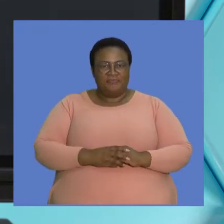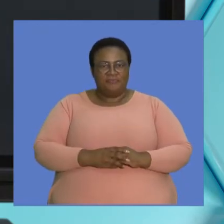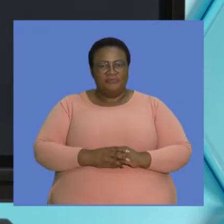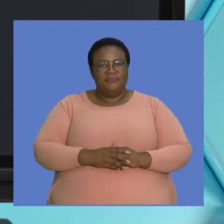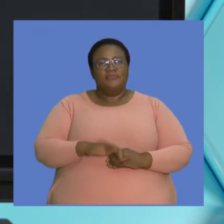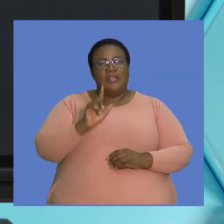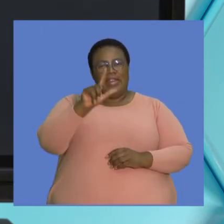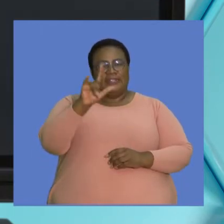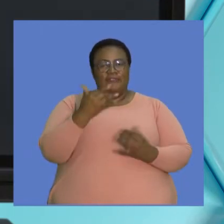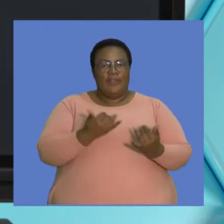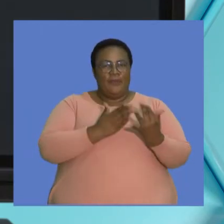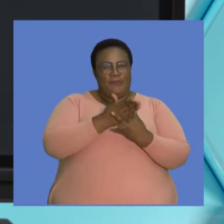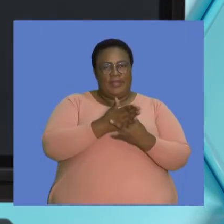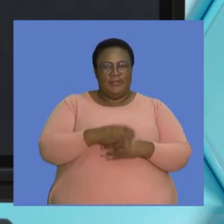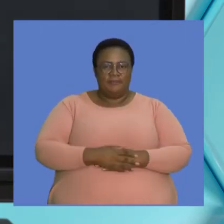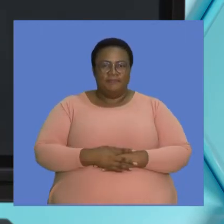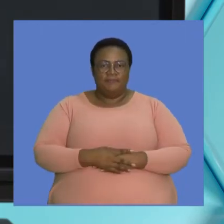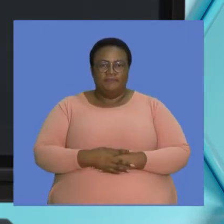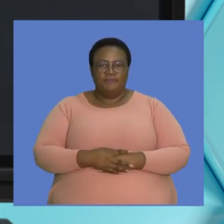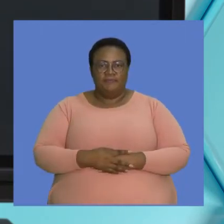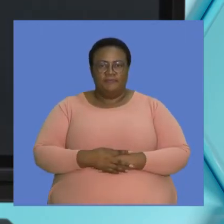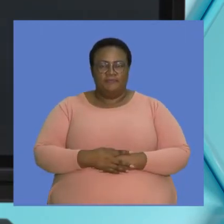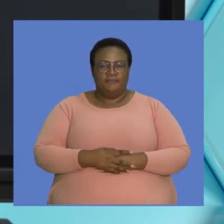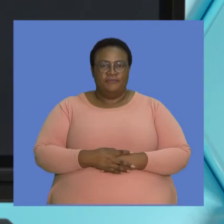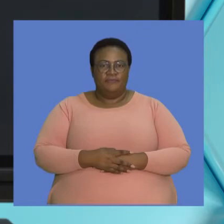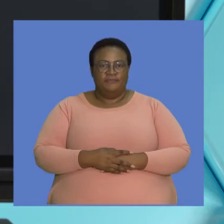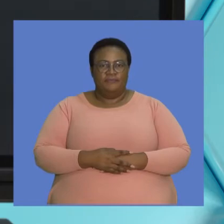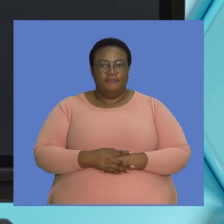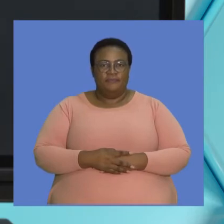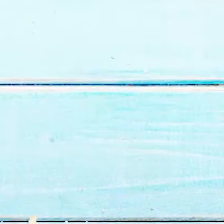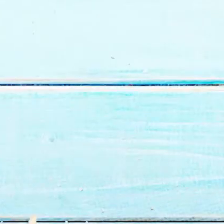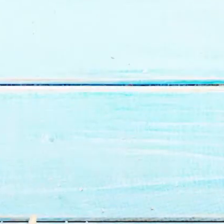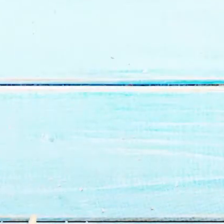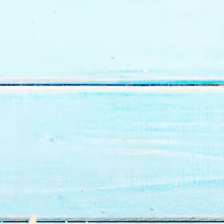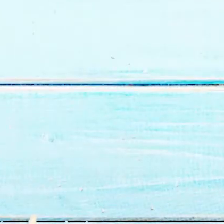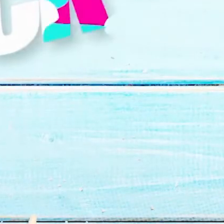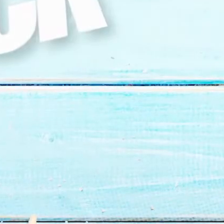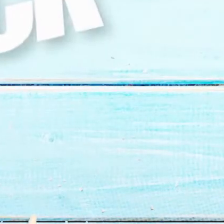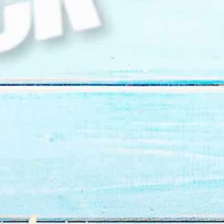in as well with you there, and I'll be back with some more. Stay tuned.